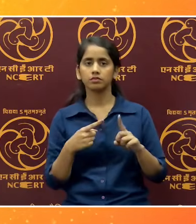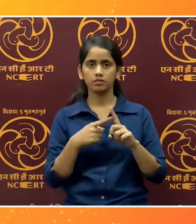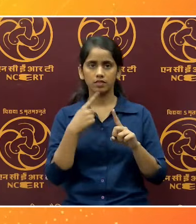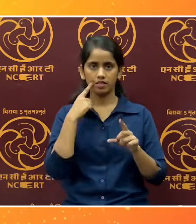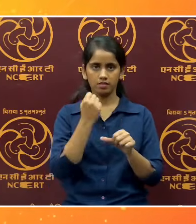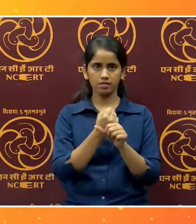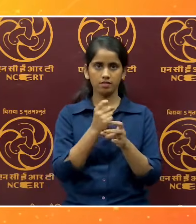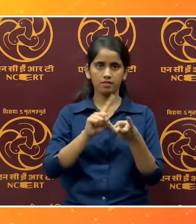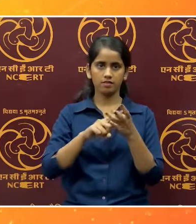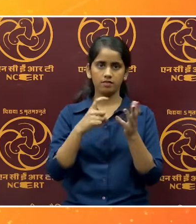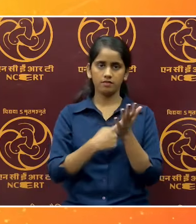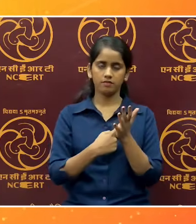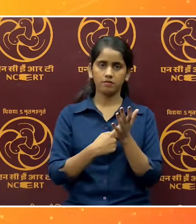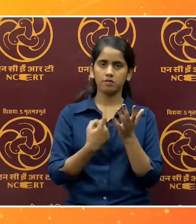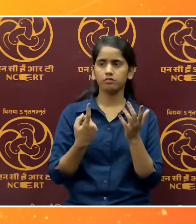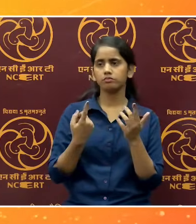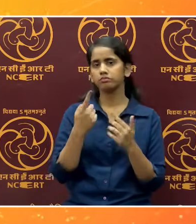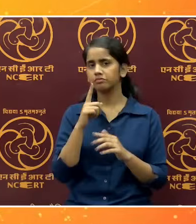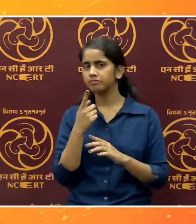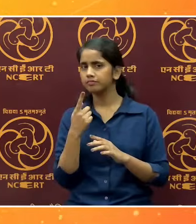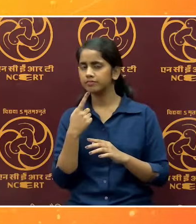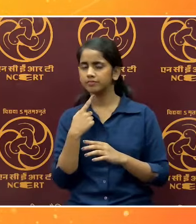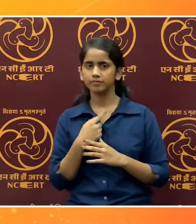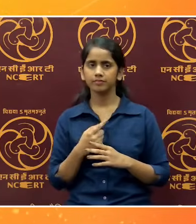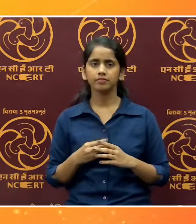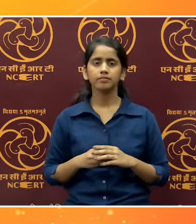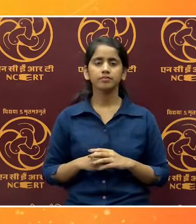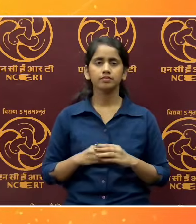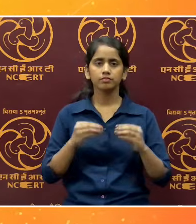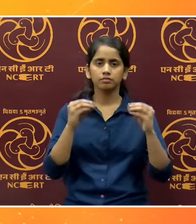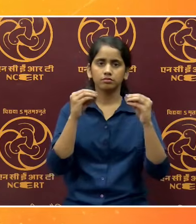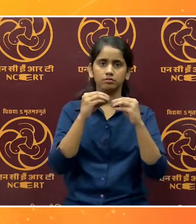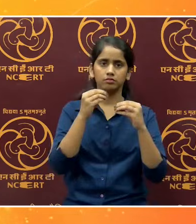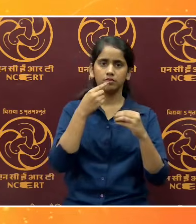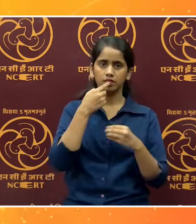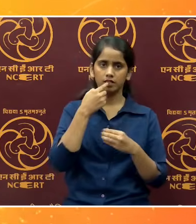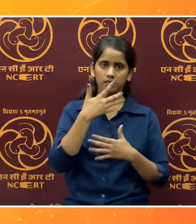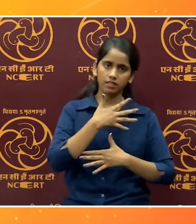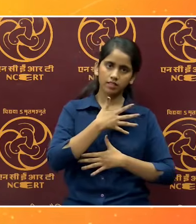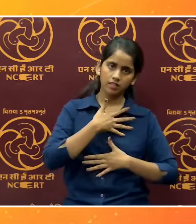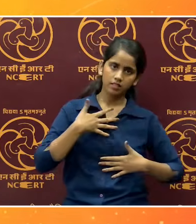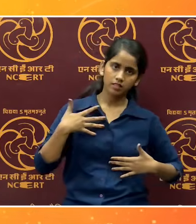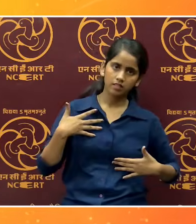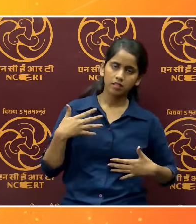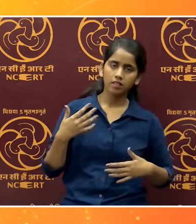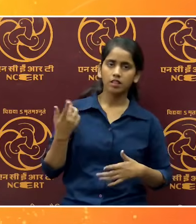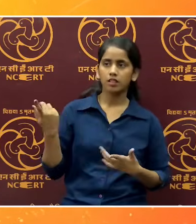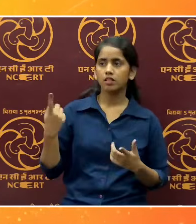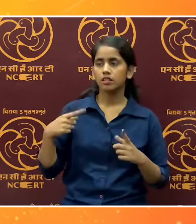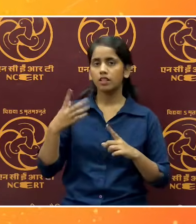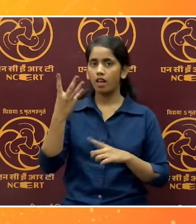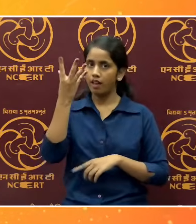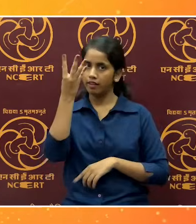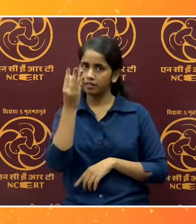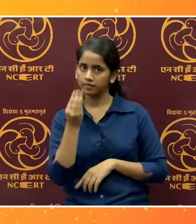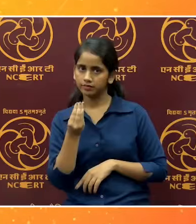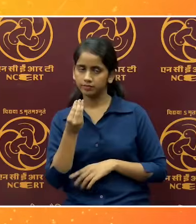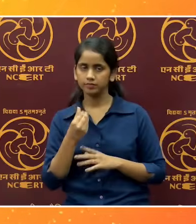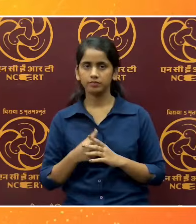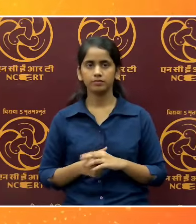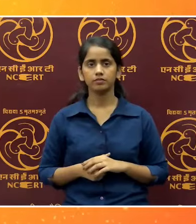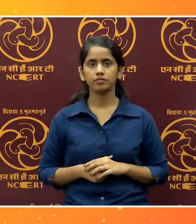hunts silently at night. B, tiger hunts the silently at night.